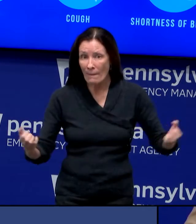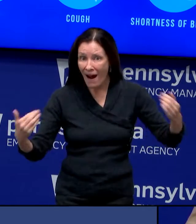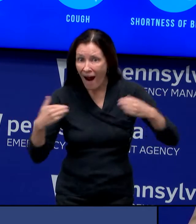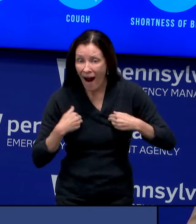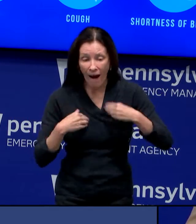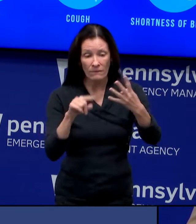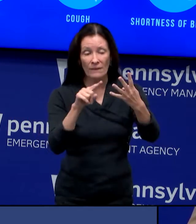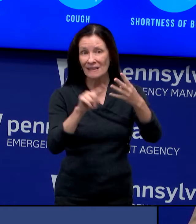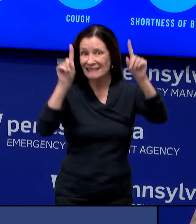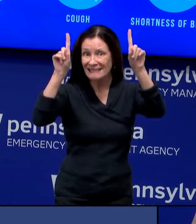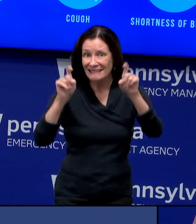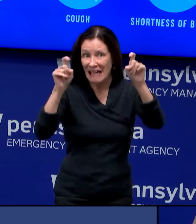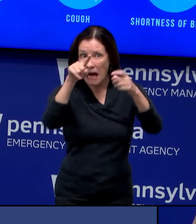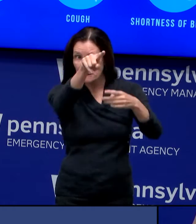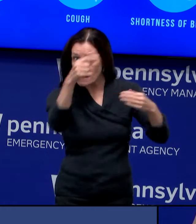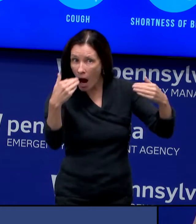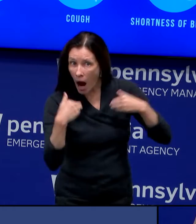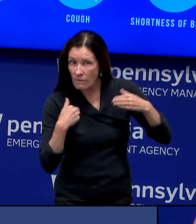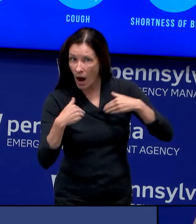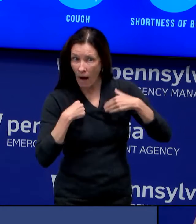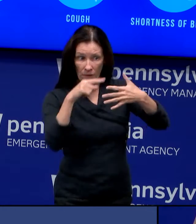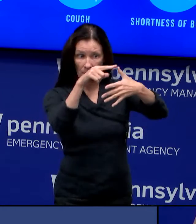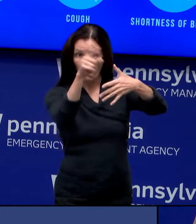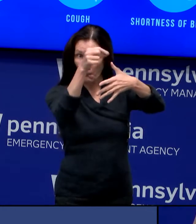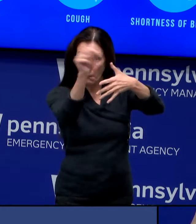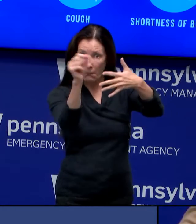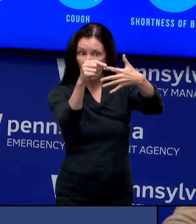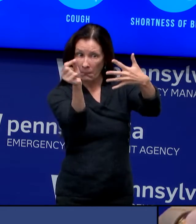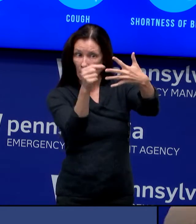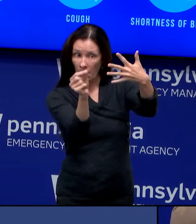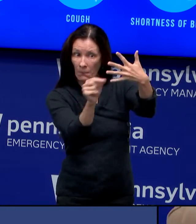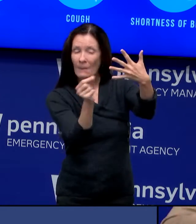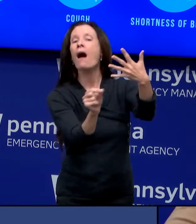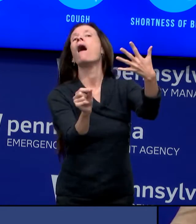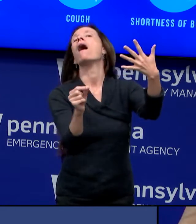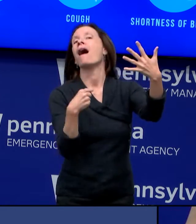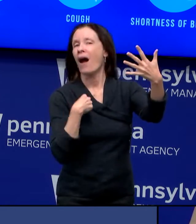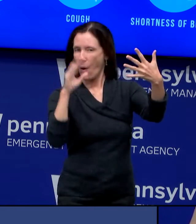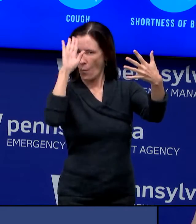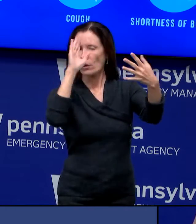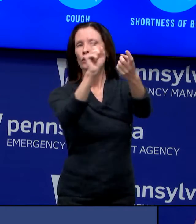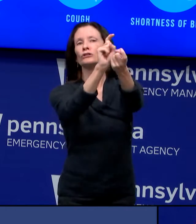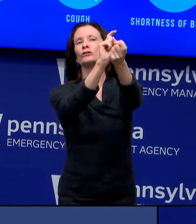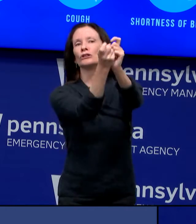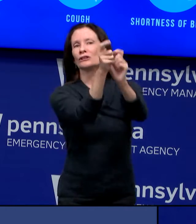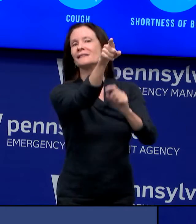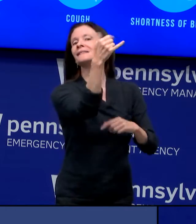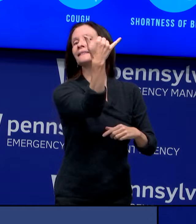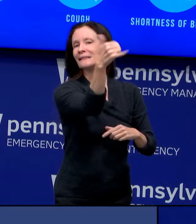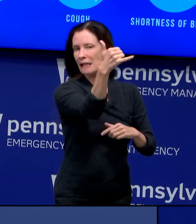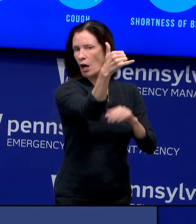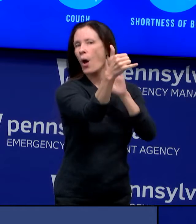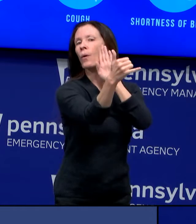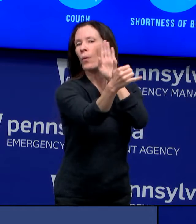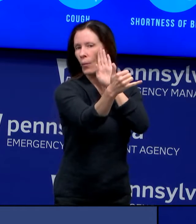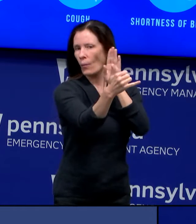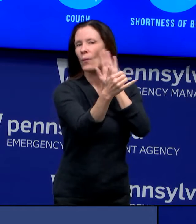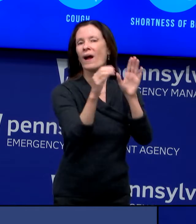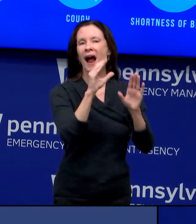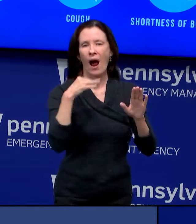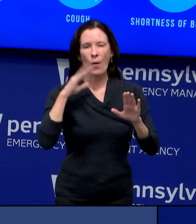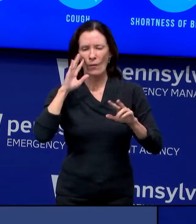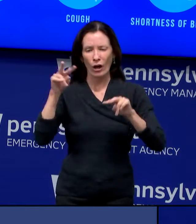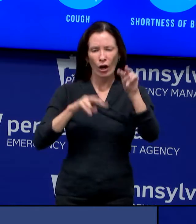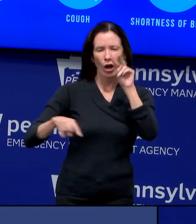and the modeling by Carnegie Mellon University. We're putting all those together to make a final determination